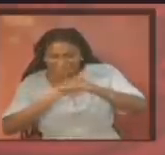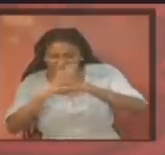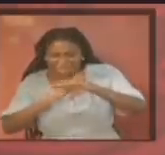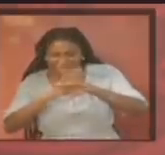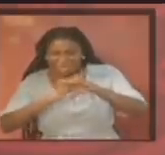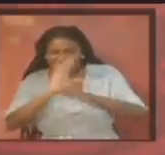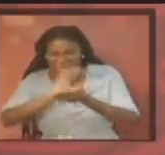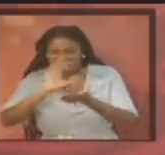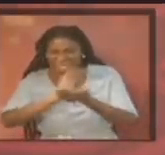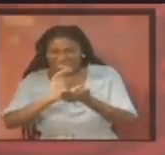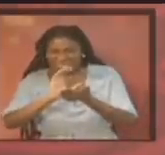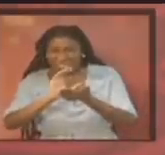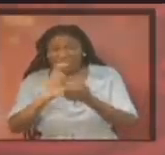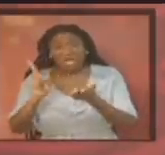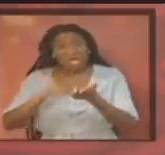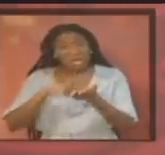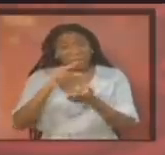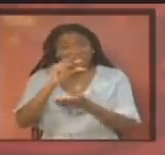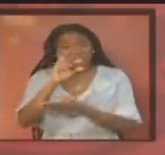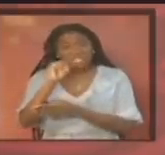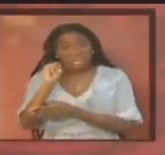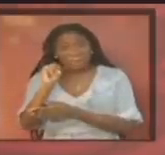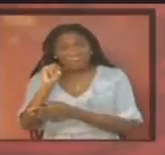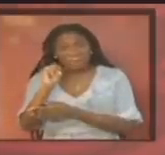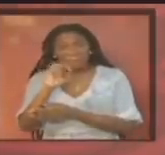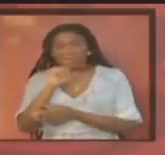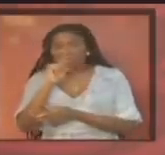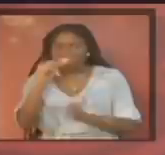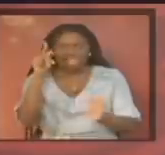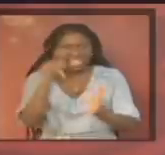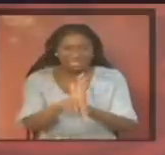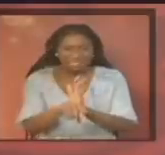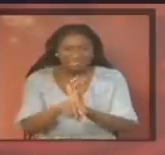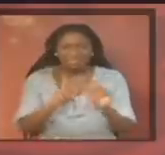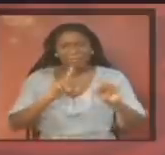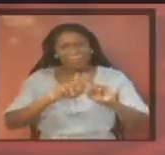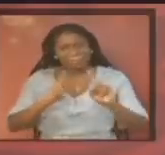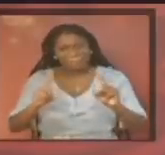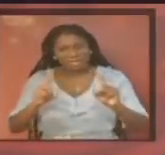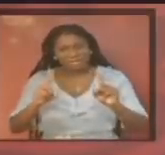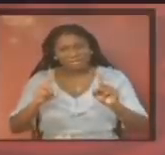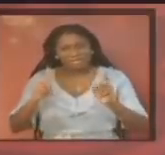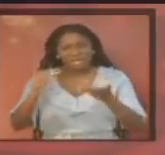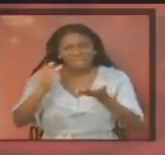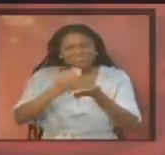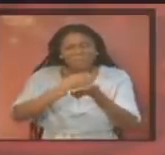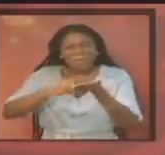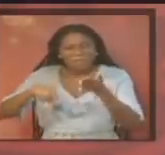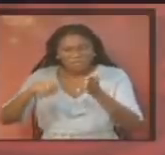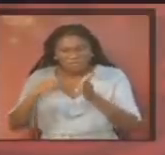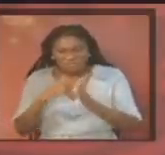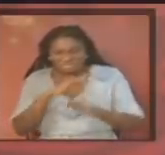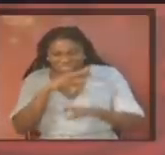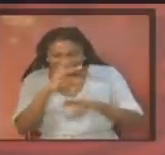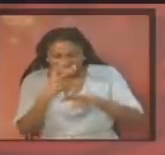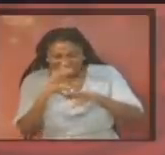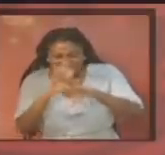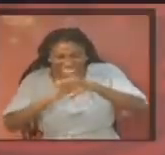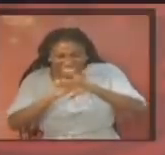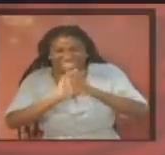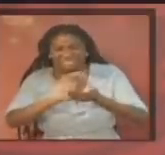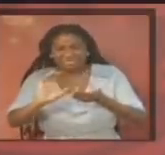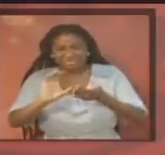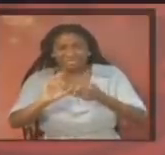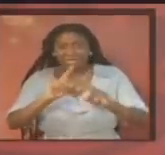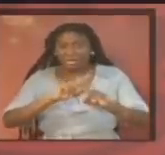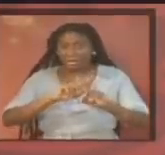necessarily kill the germs. It is just removing them physically. Disinfecting, on the other hand, kills germs. Disinfecting